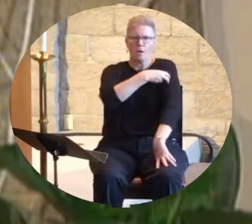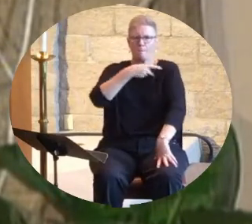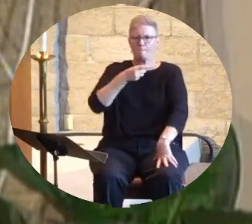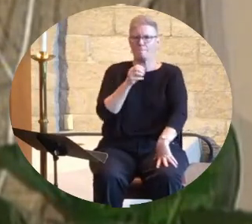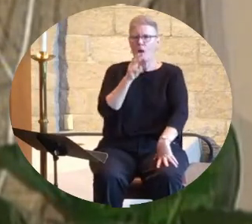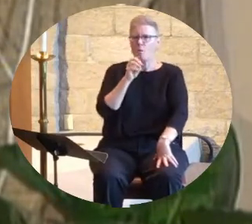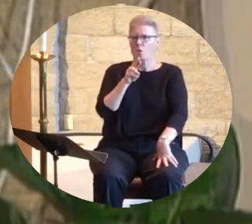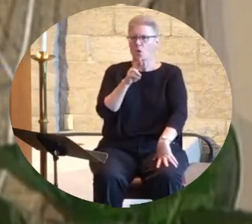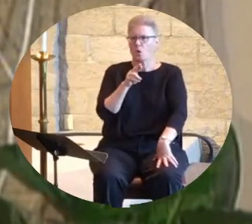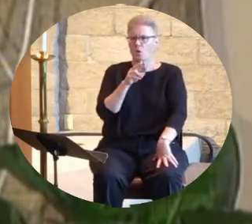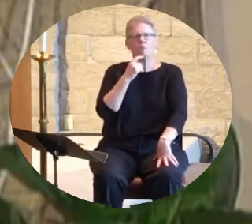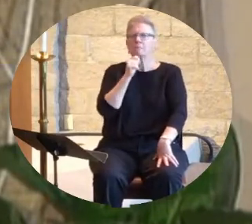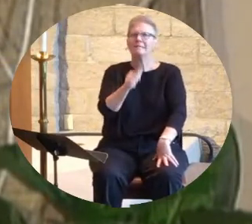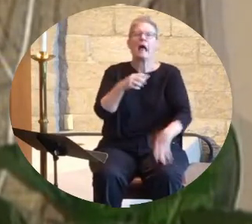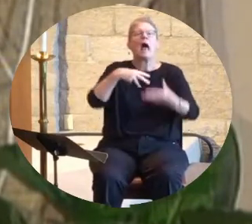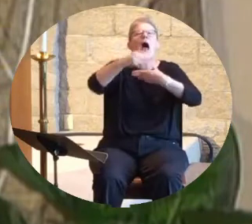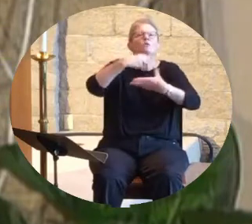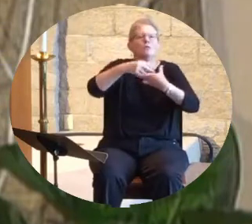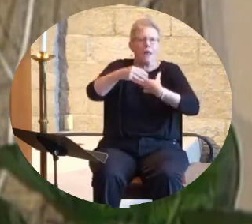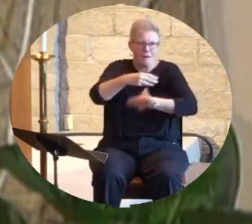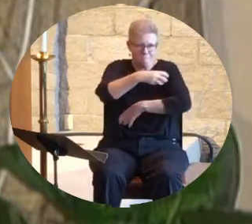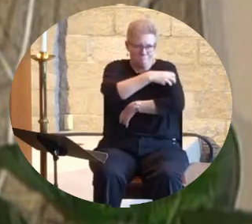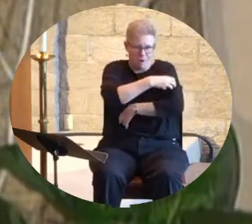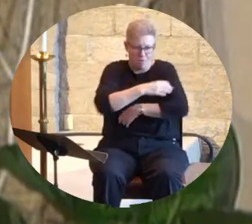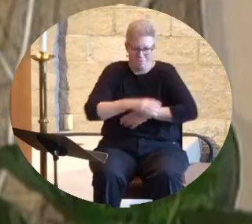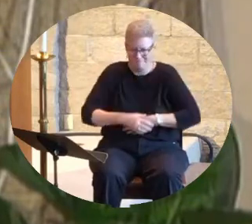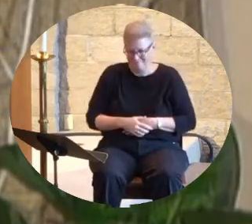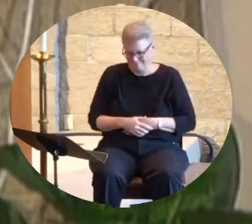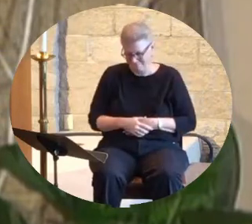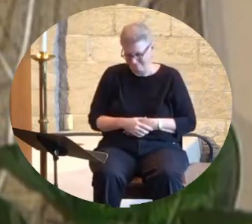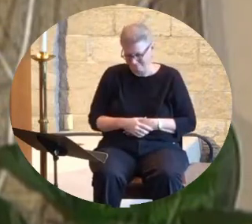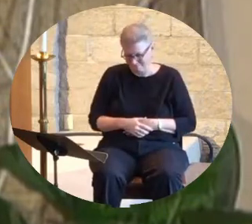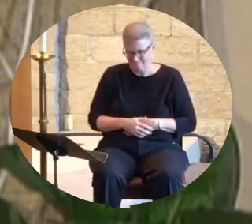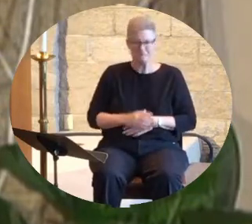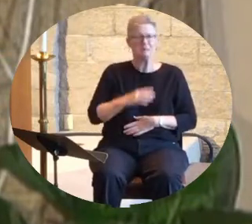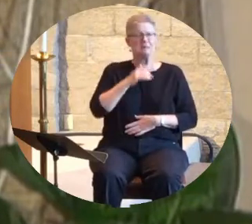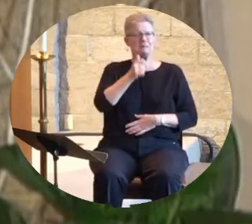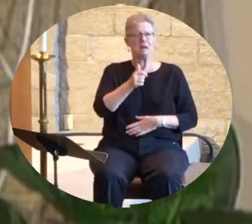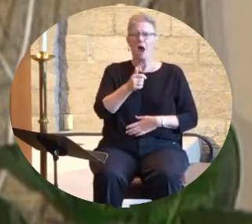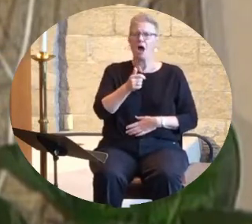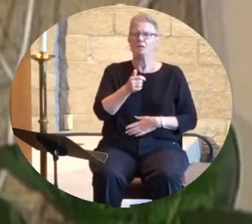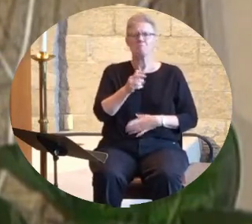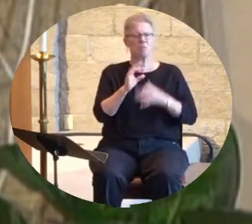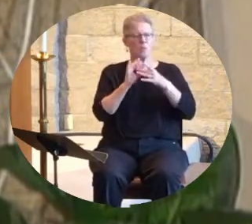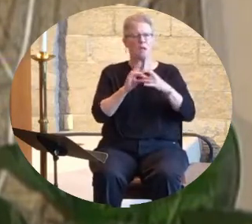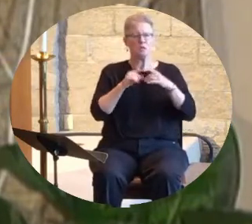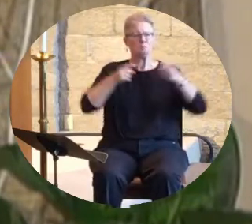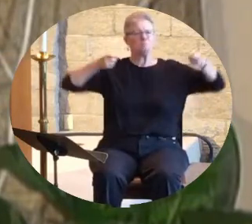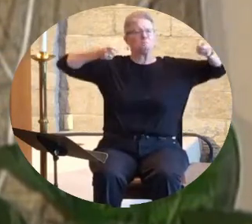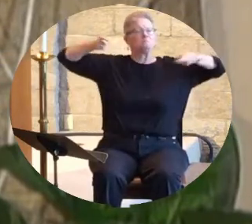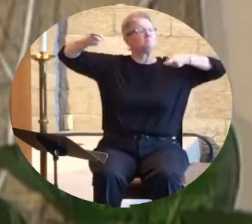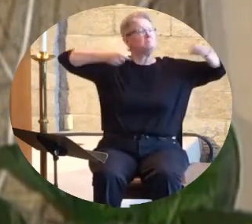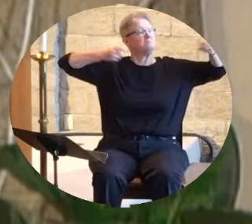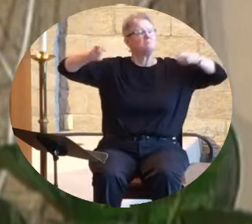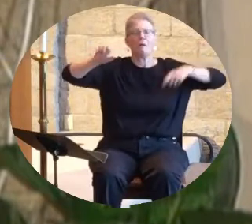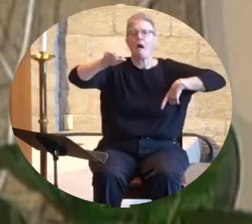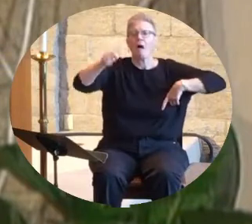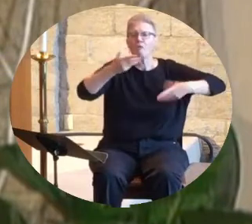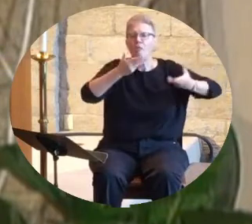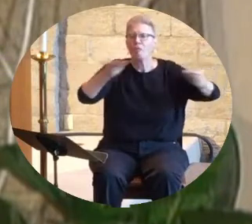about having an outer power. This is not about having dominion over anything else, or especially other